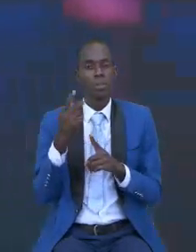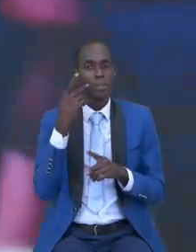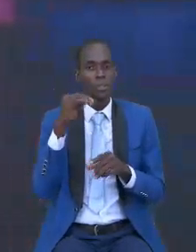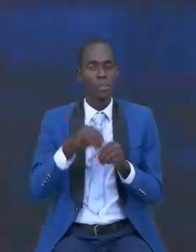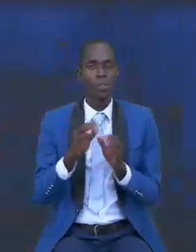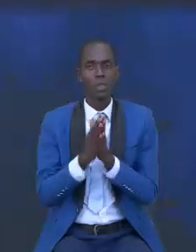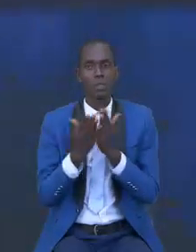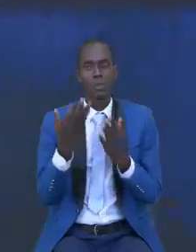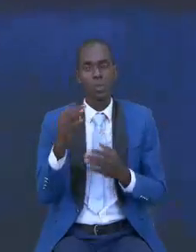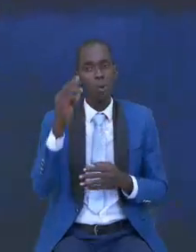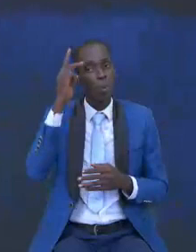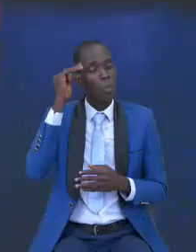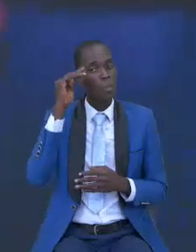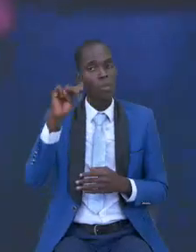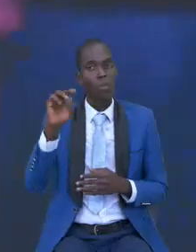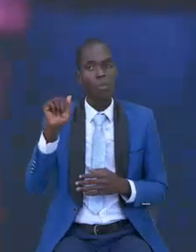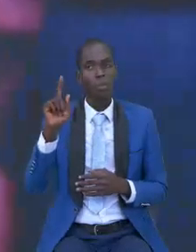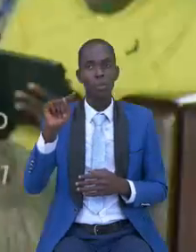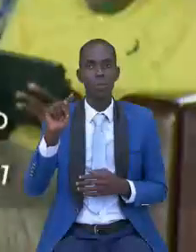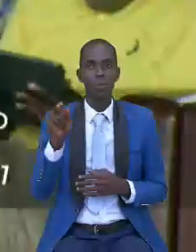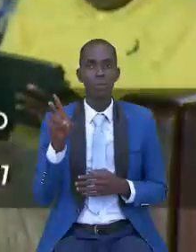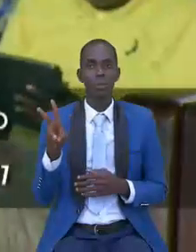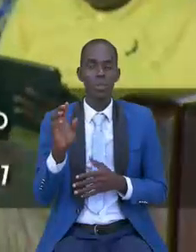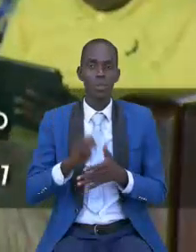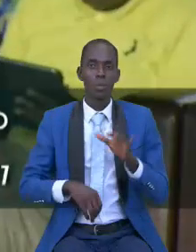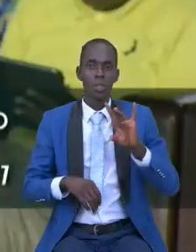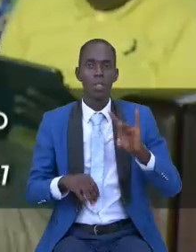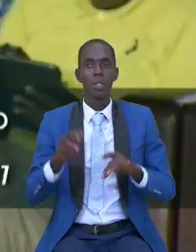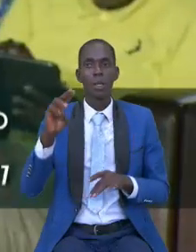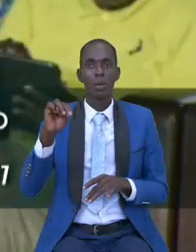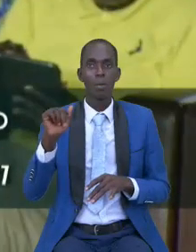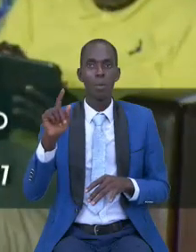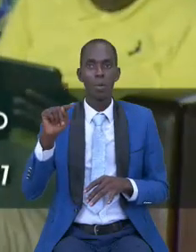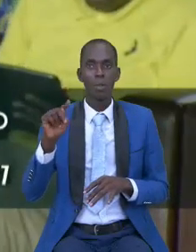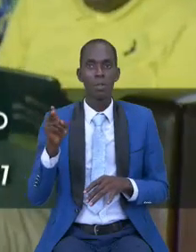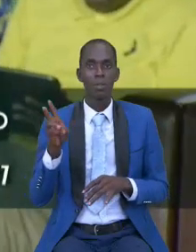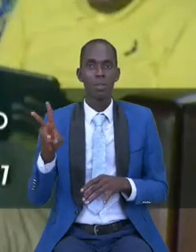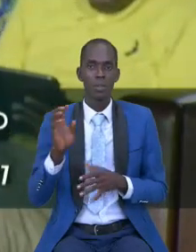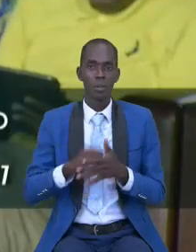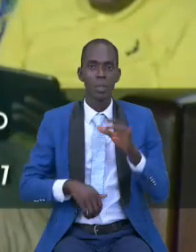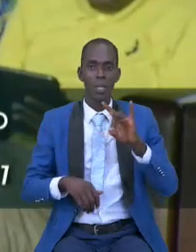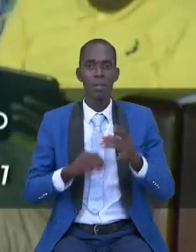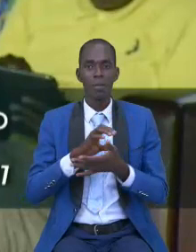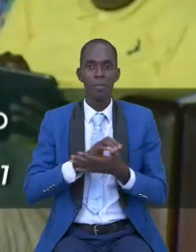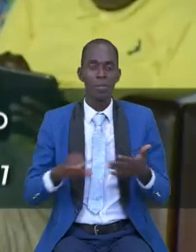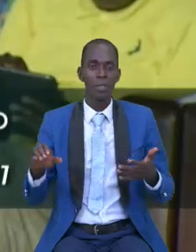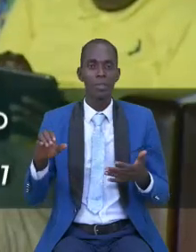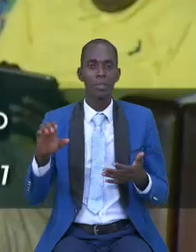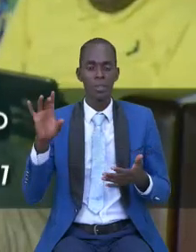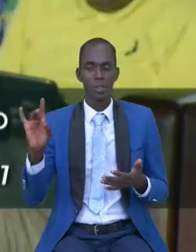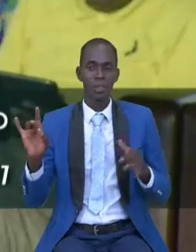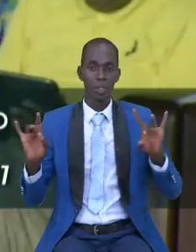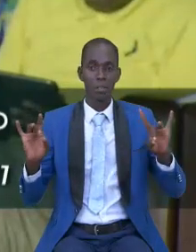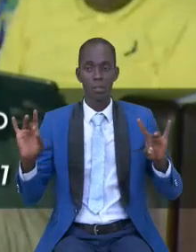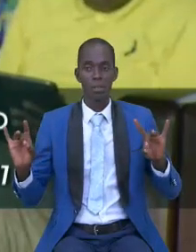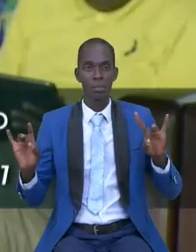chapter 8, I'm reading from verse 8. Matthew chapter 8, we're looking at verse 8.